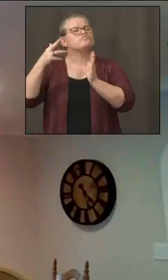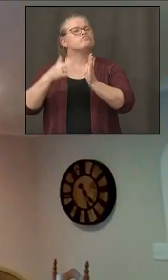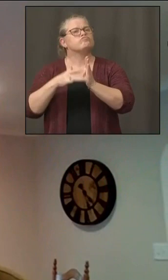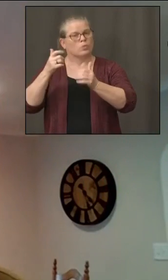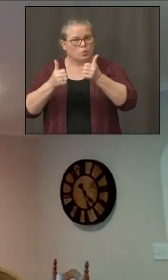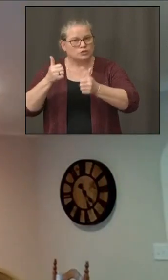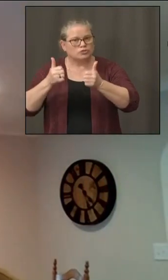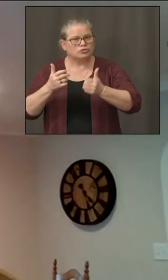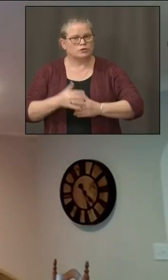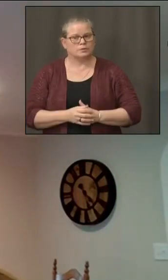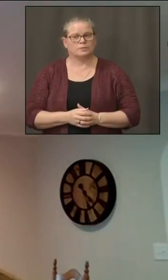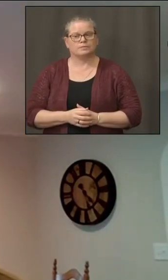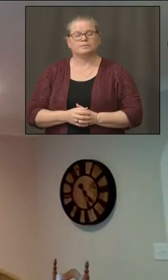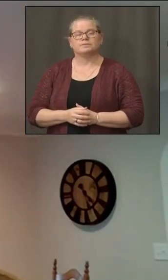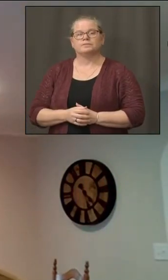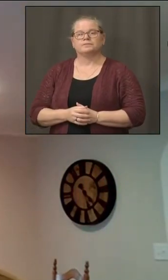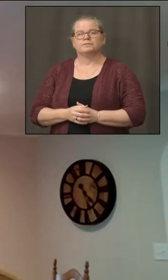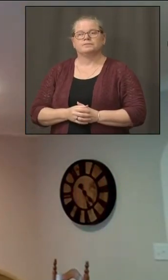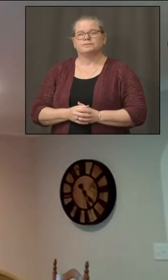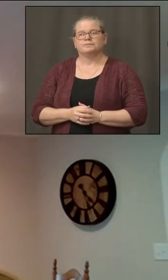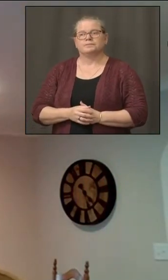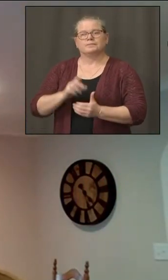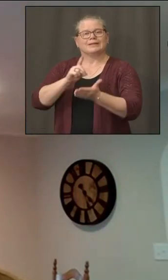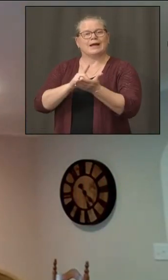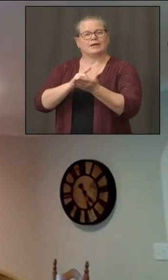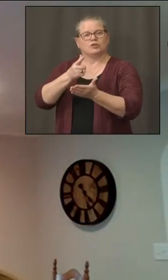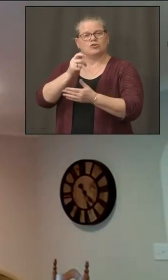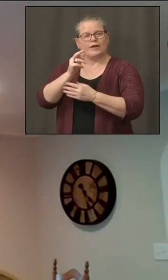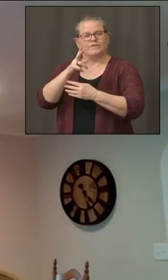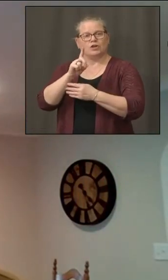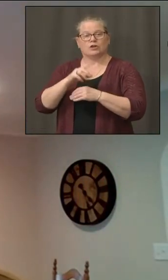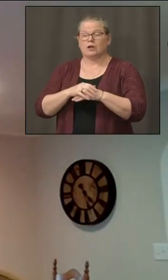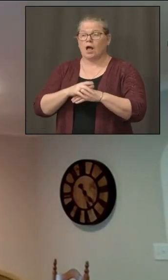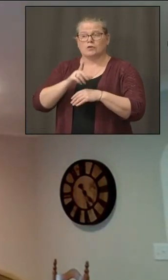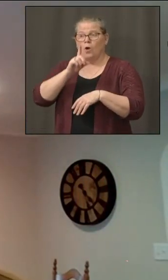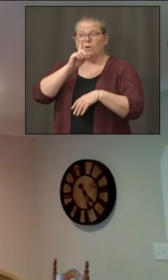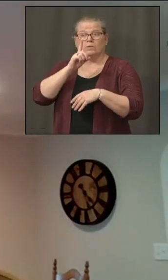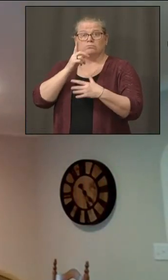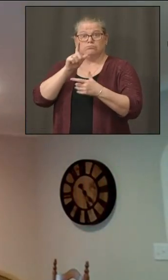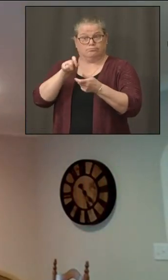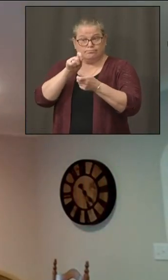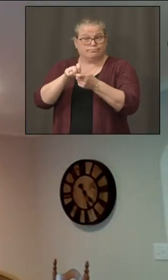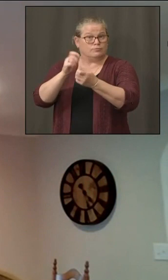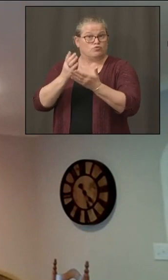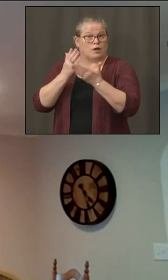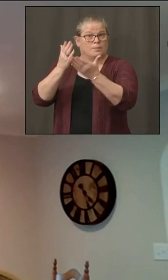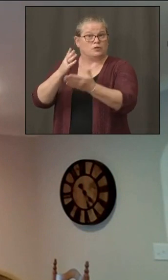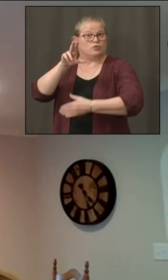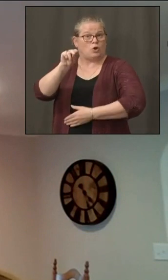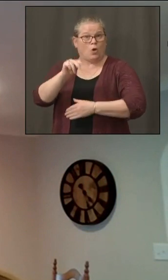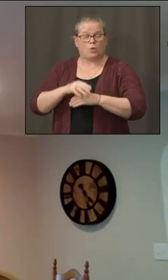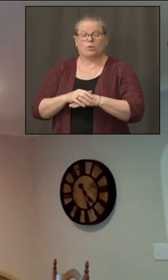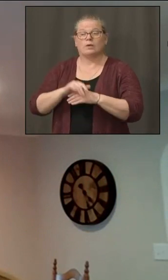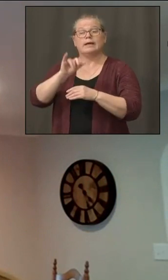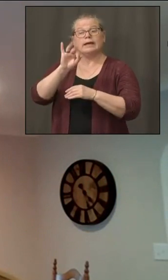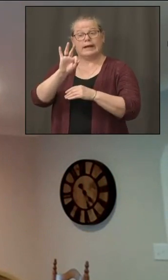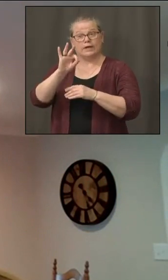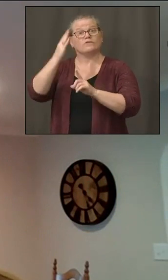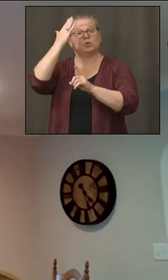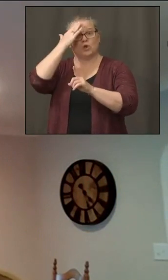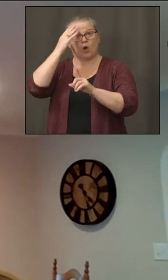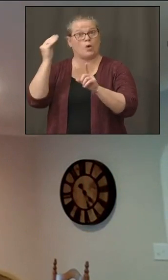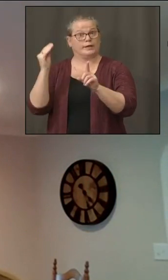Sure. So there's no hard and fast recommendation there. Certainly if you have an exposure, a known exposure, you